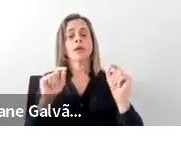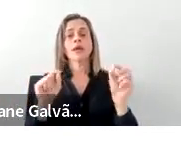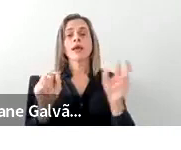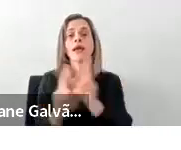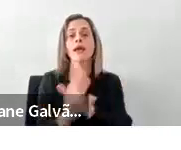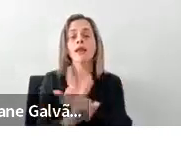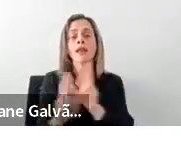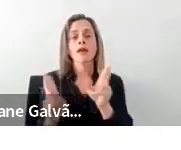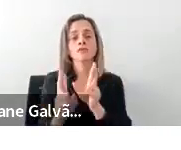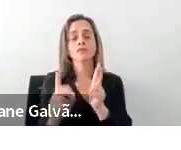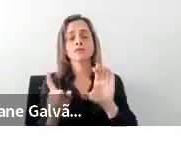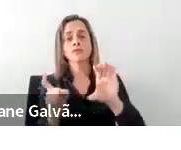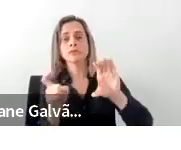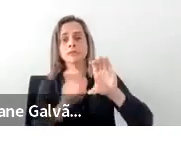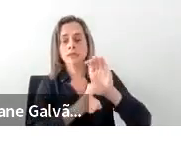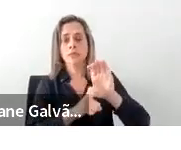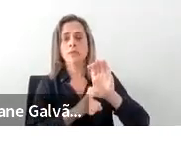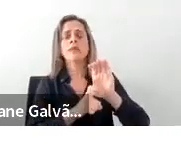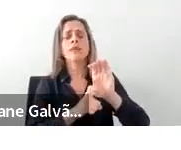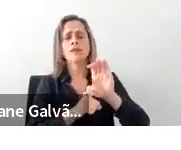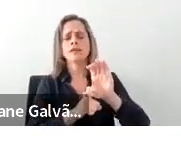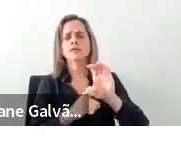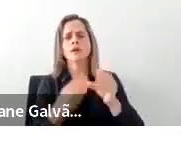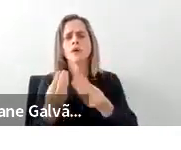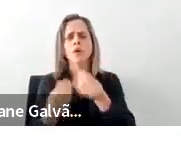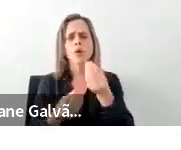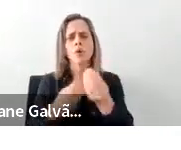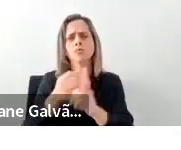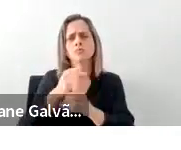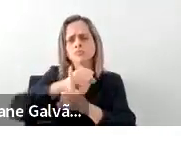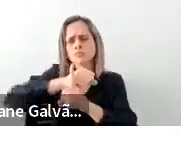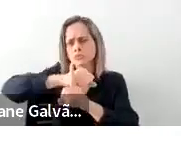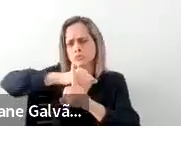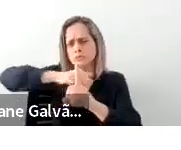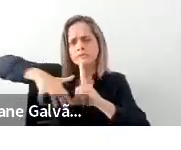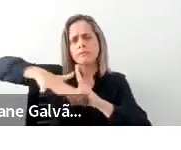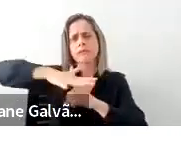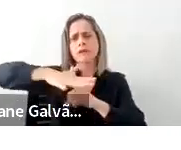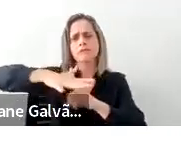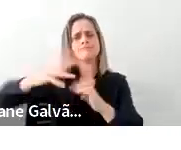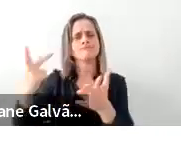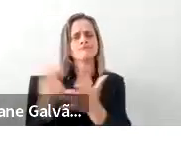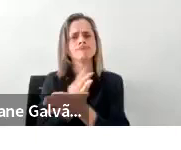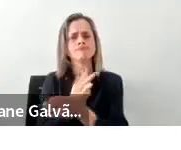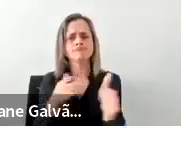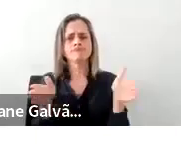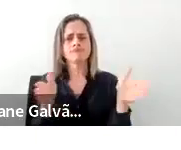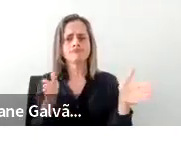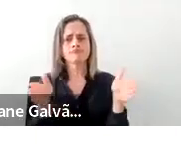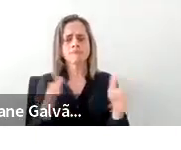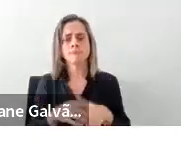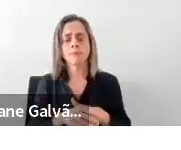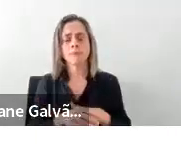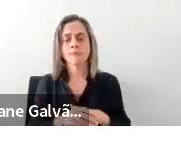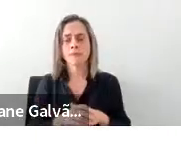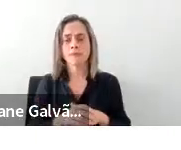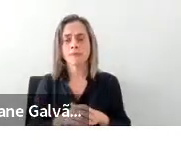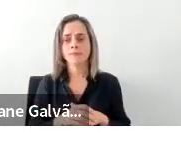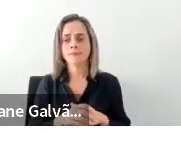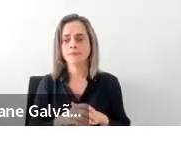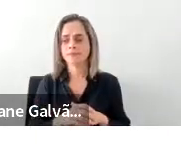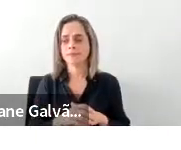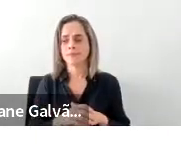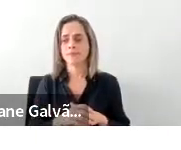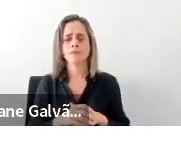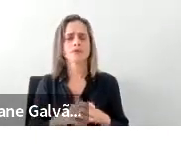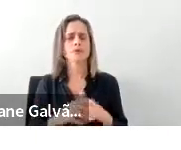foundation, there's no need for labor in its products to assume a fantastic form different from their reality. Here,